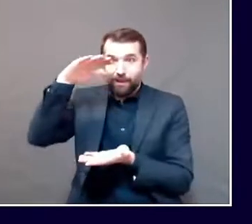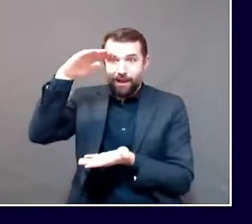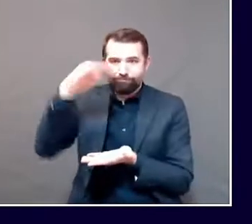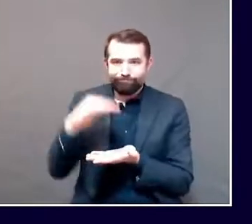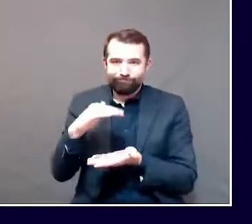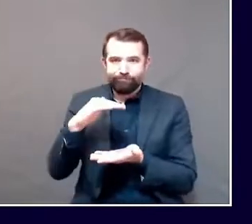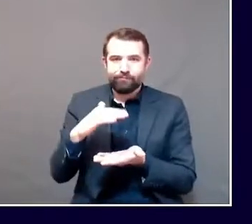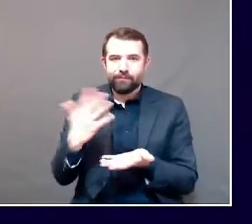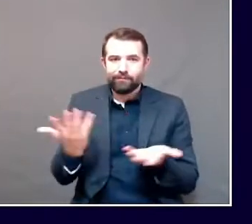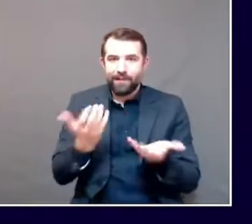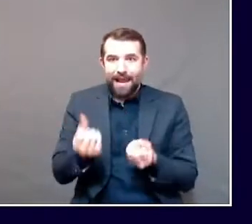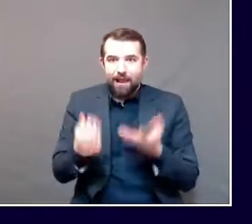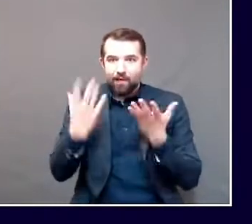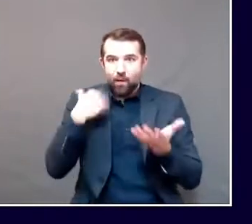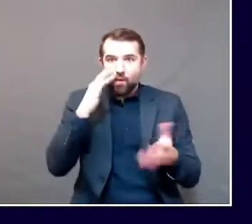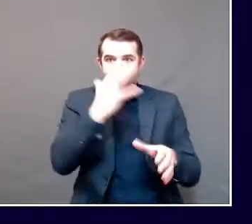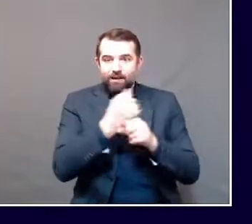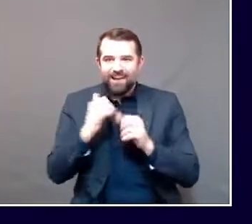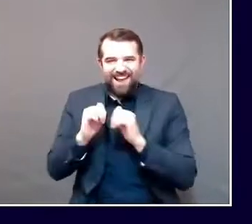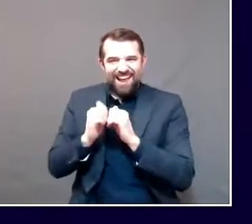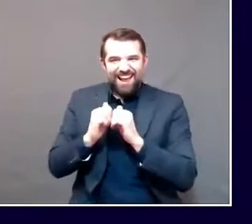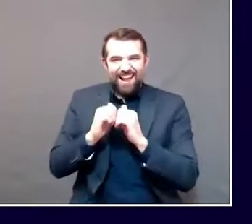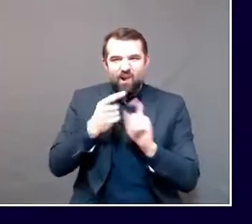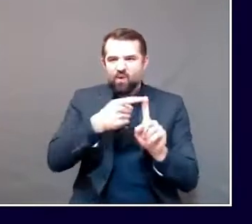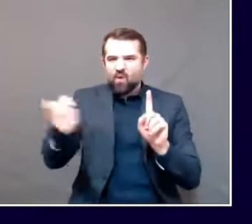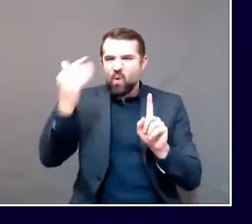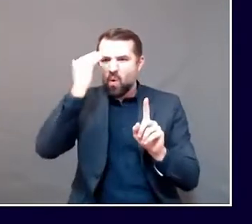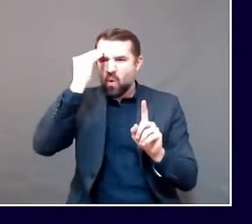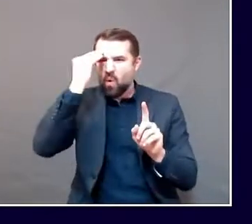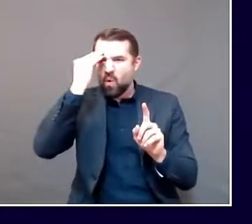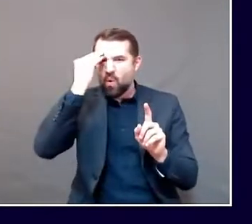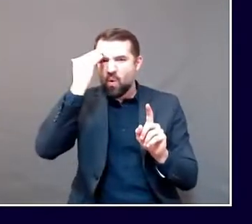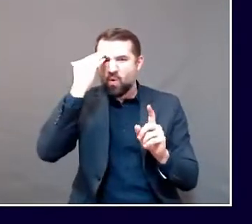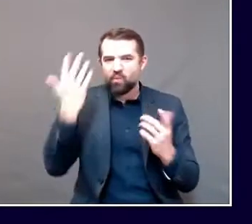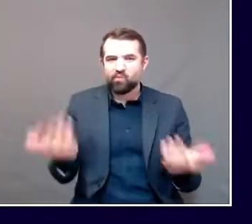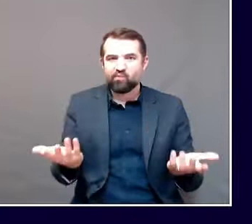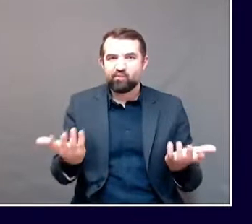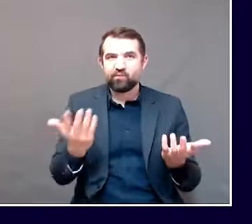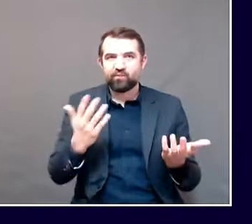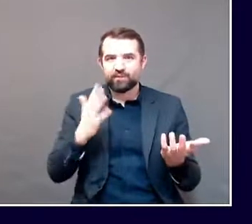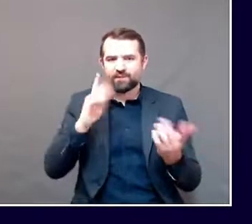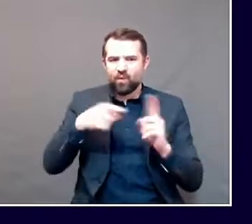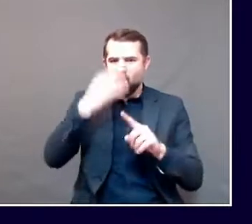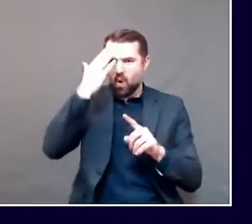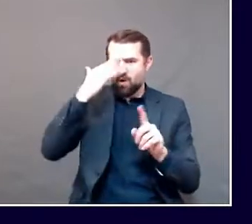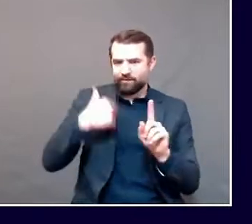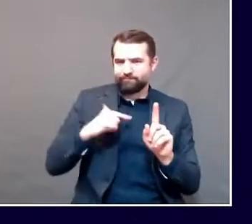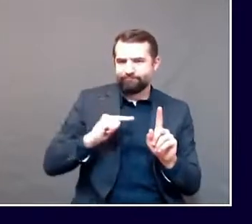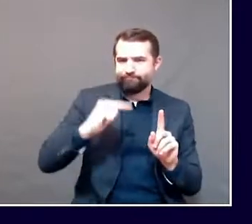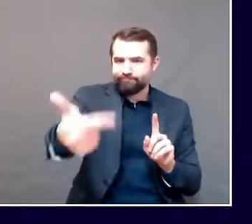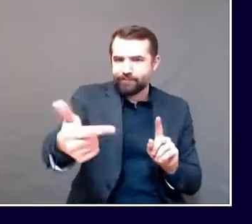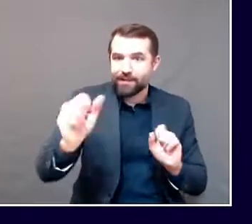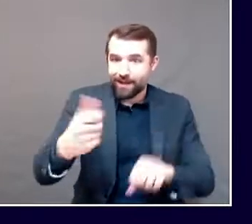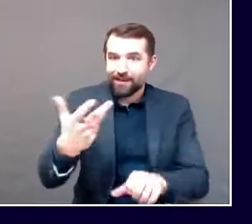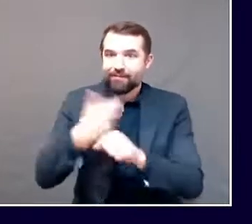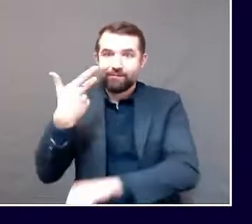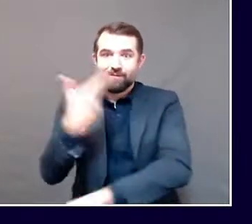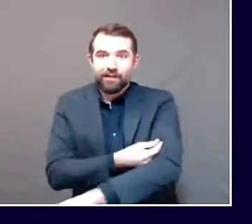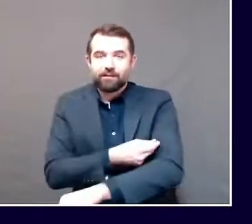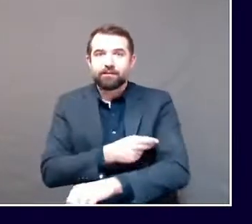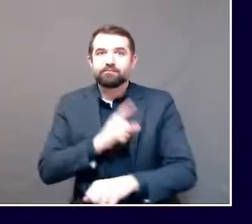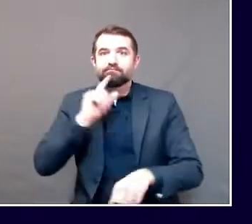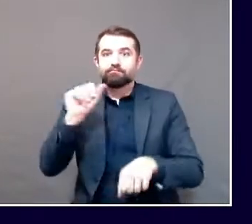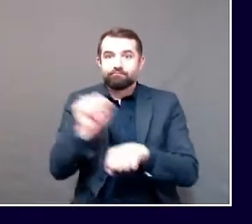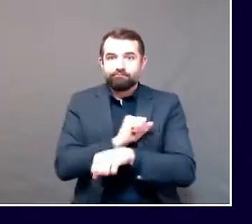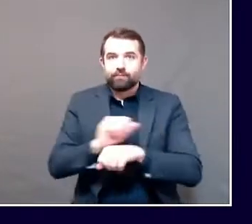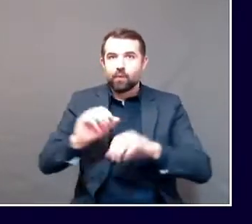know when they've been assigned a metaphorical number in this digital, theoretical, metaphorical line, and how